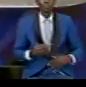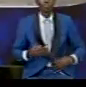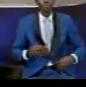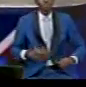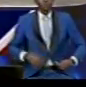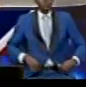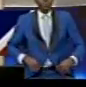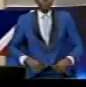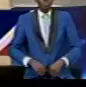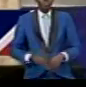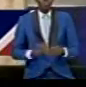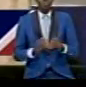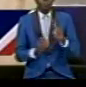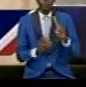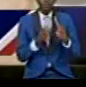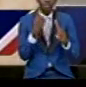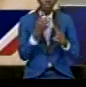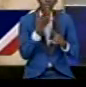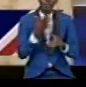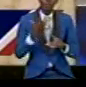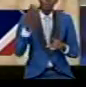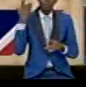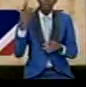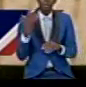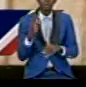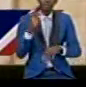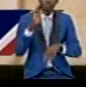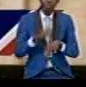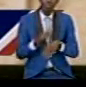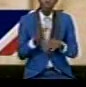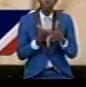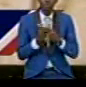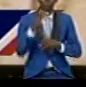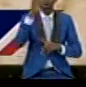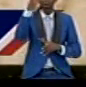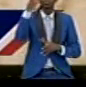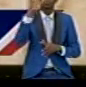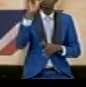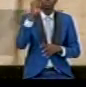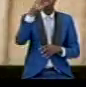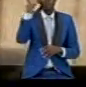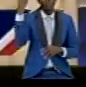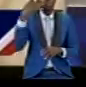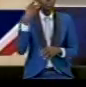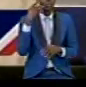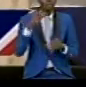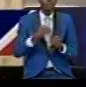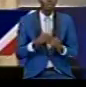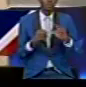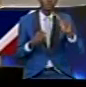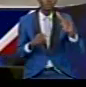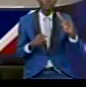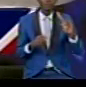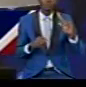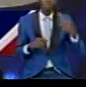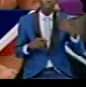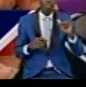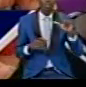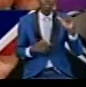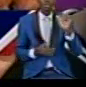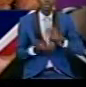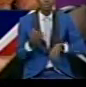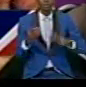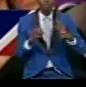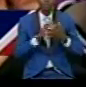former affection through God's grace. It tells us in Galatians chapter 4, verse 15,